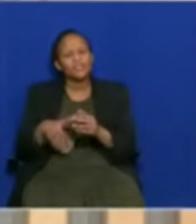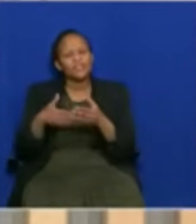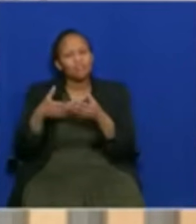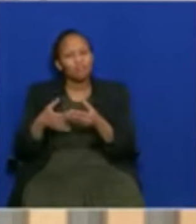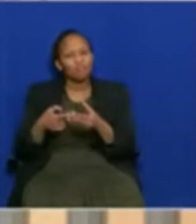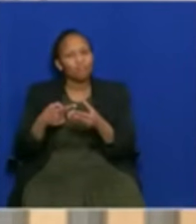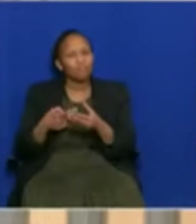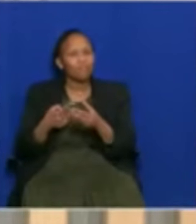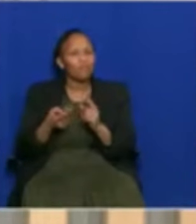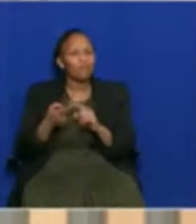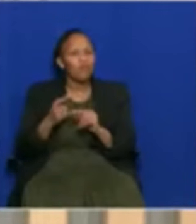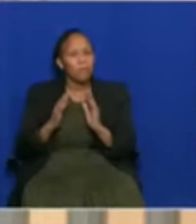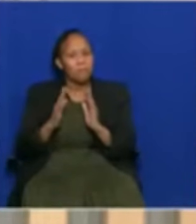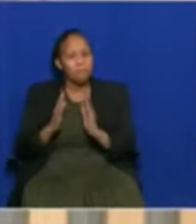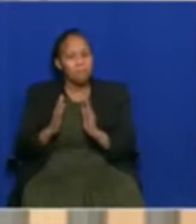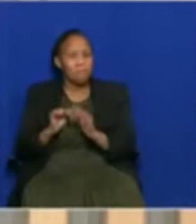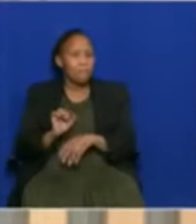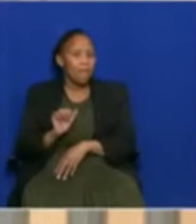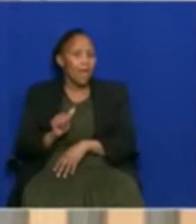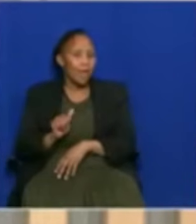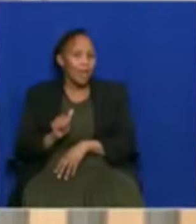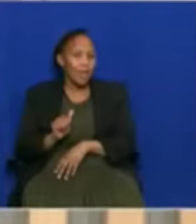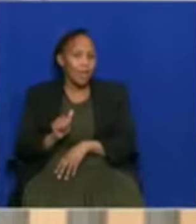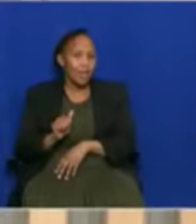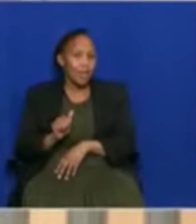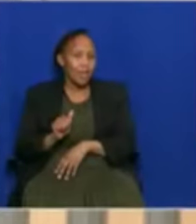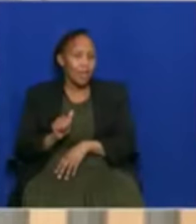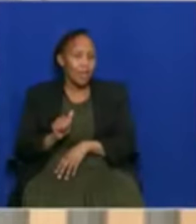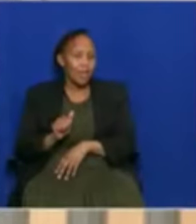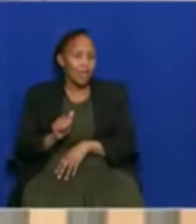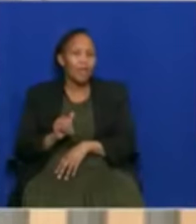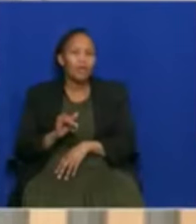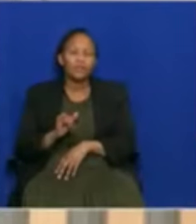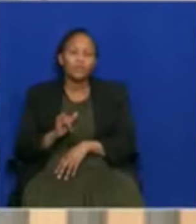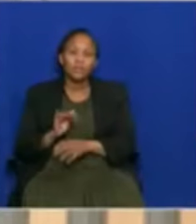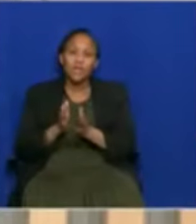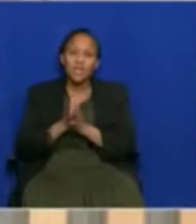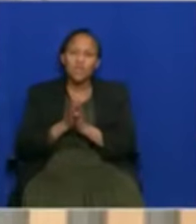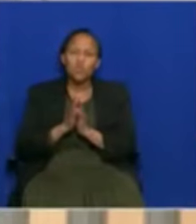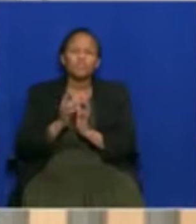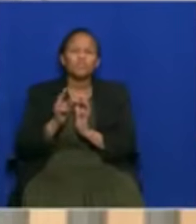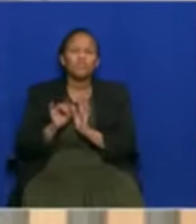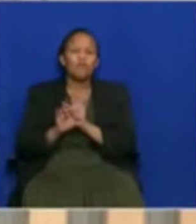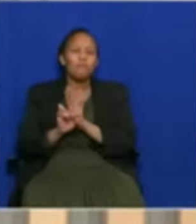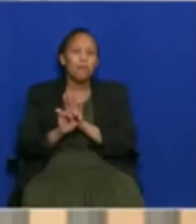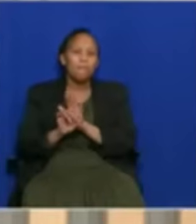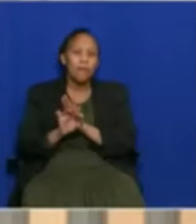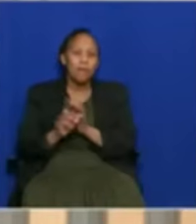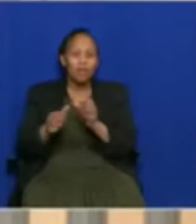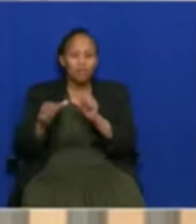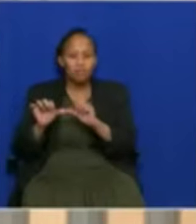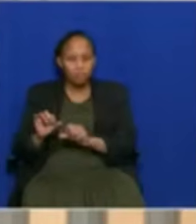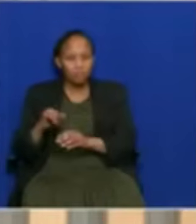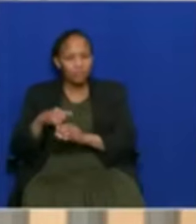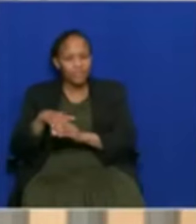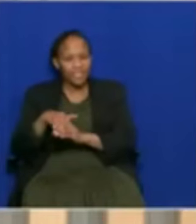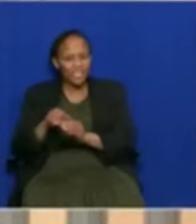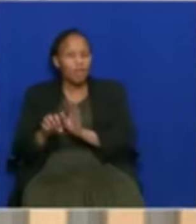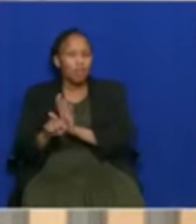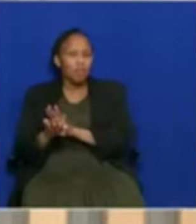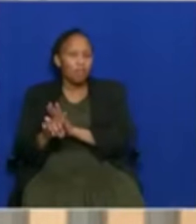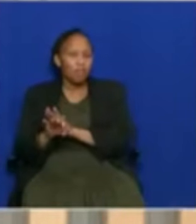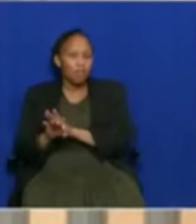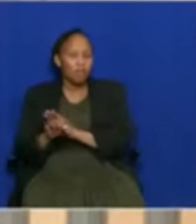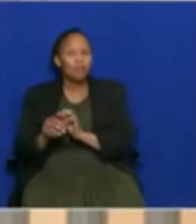file is the request for advertisement. It's followed by internal advertisement. The internal